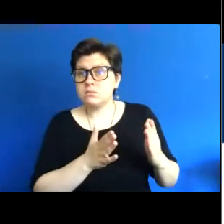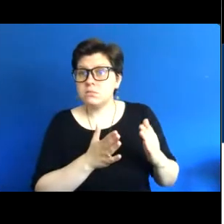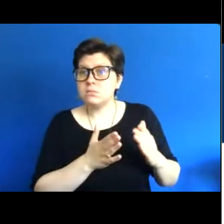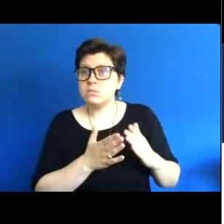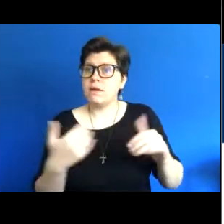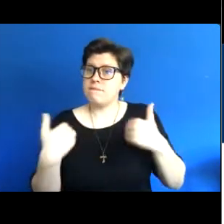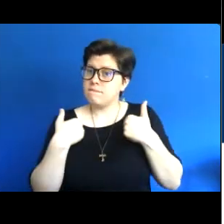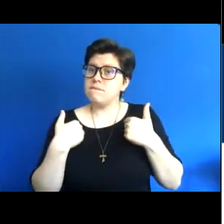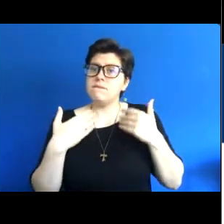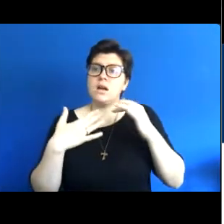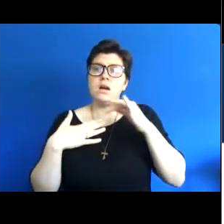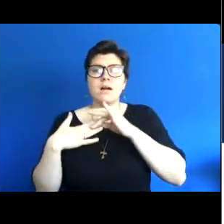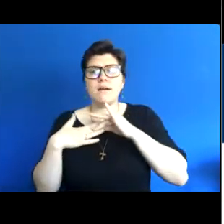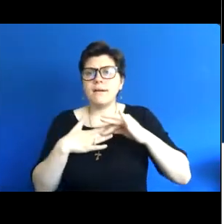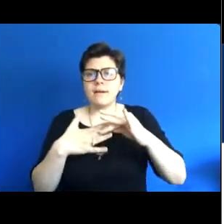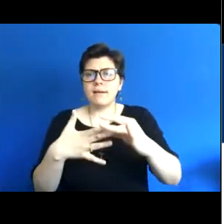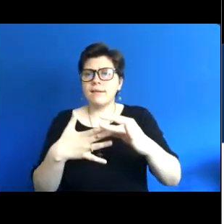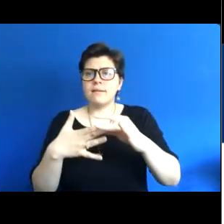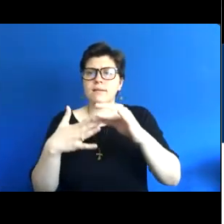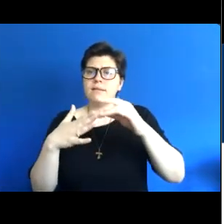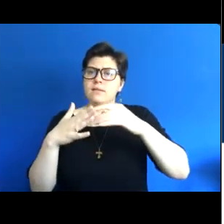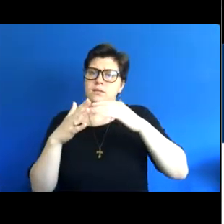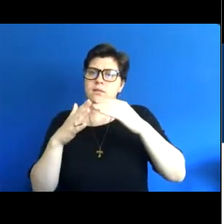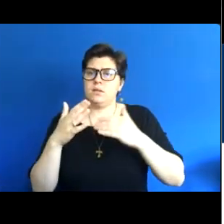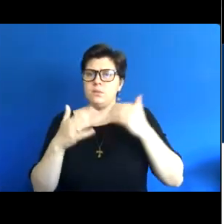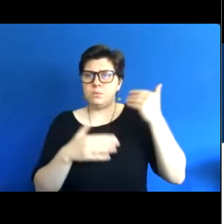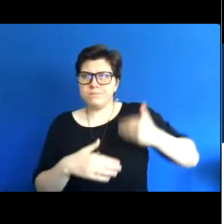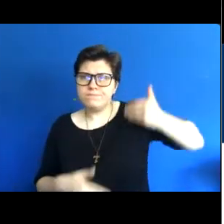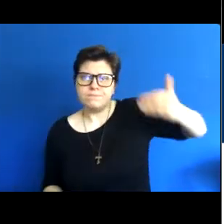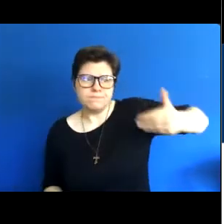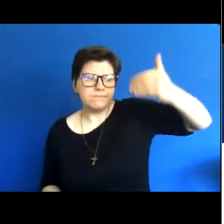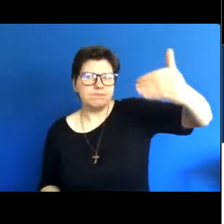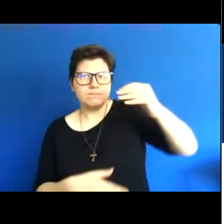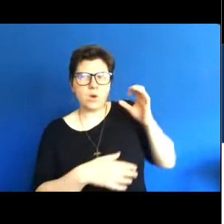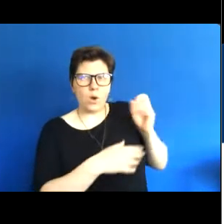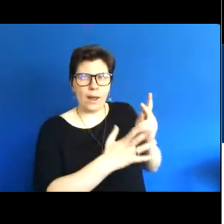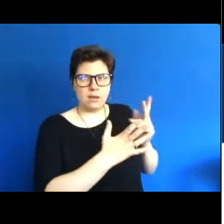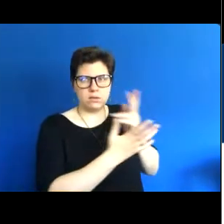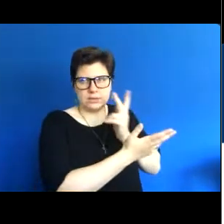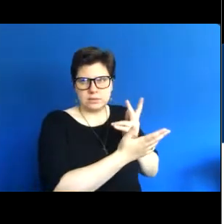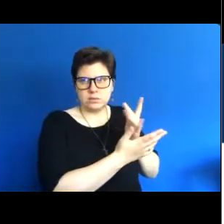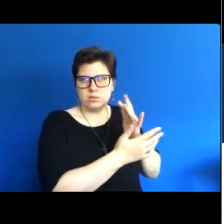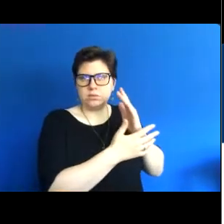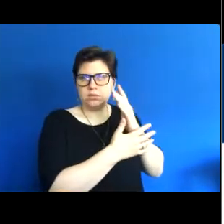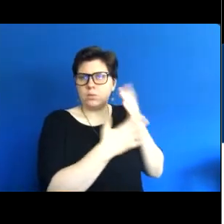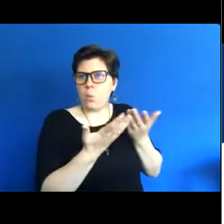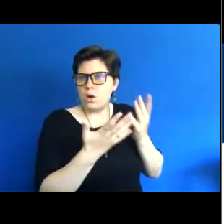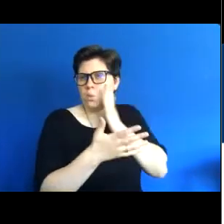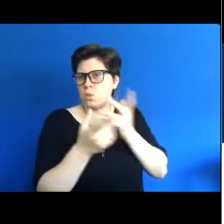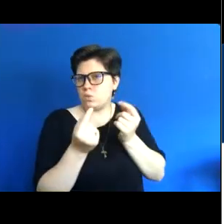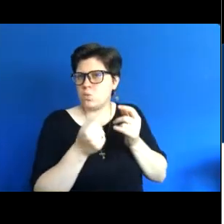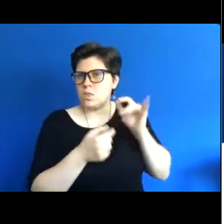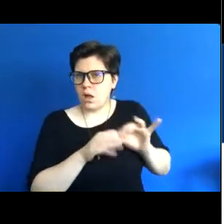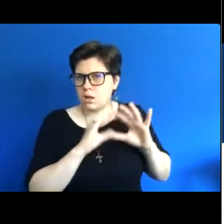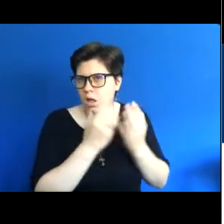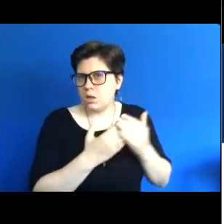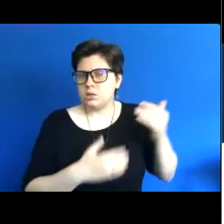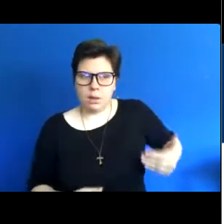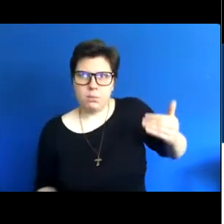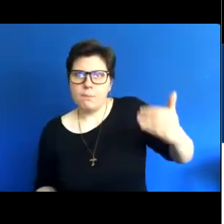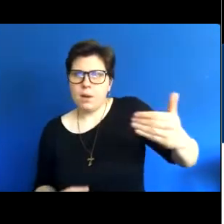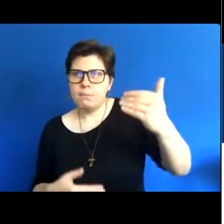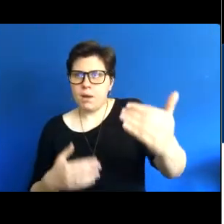a guidepost for which you want to see what exactly you want to cover in that class from the beginning to the